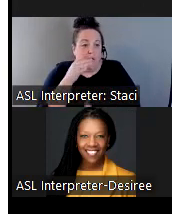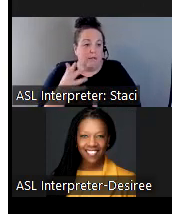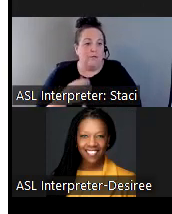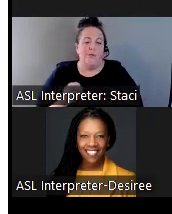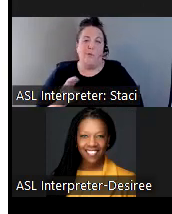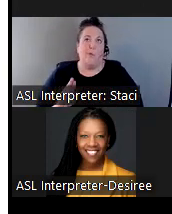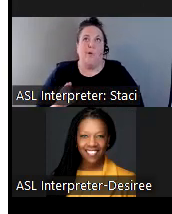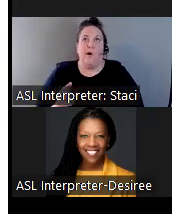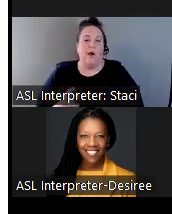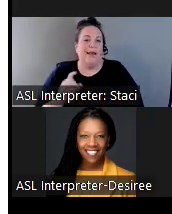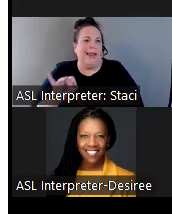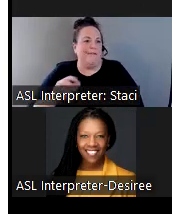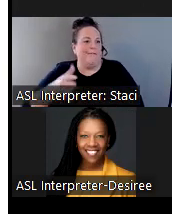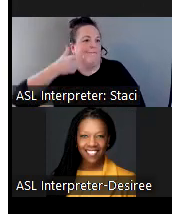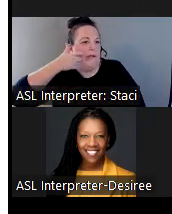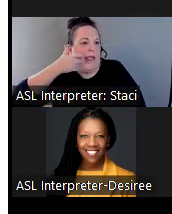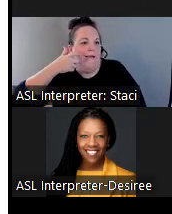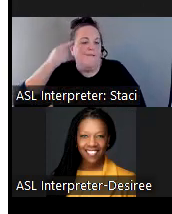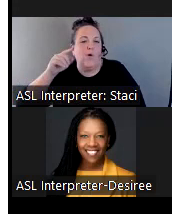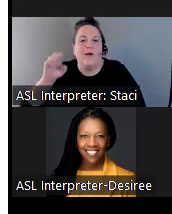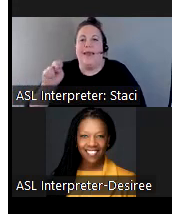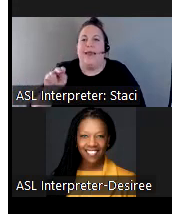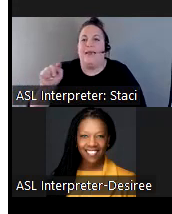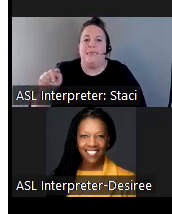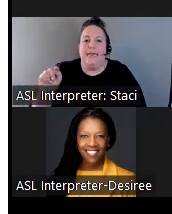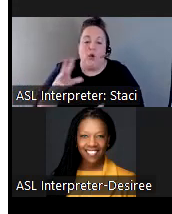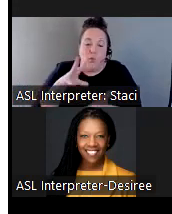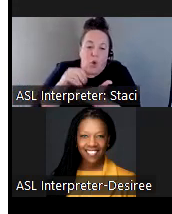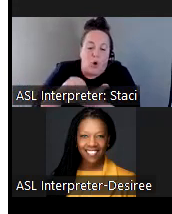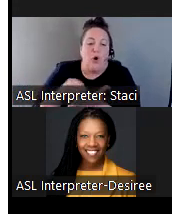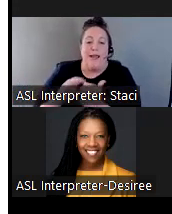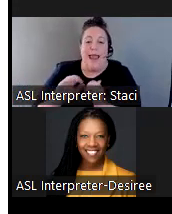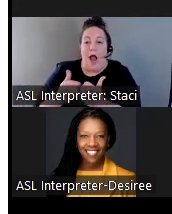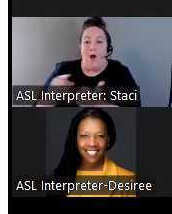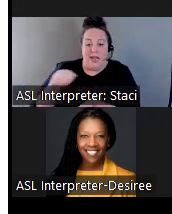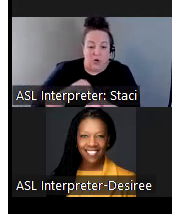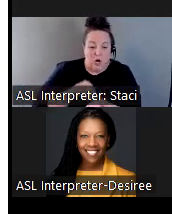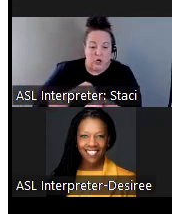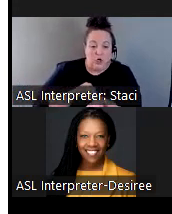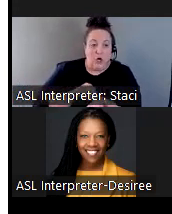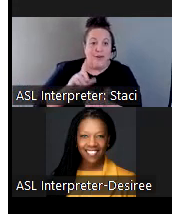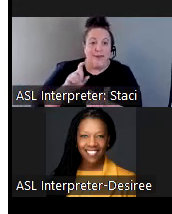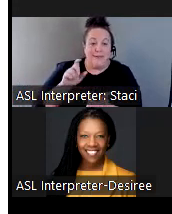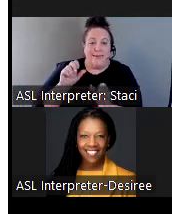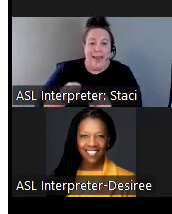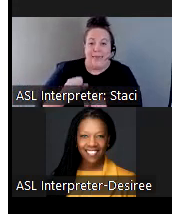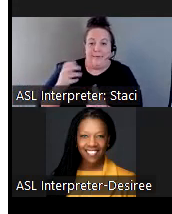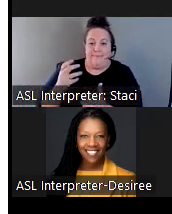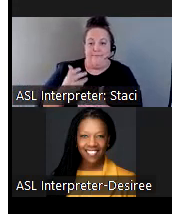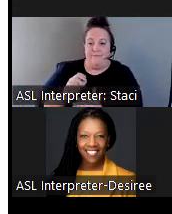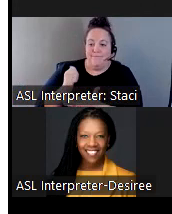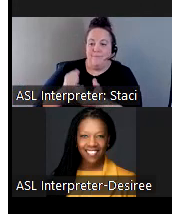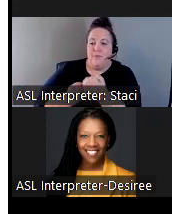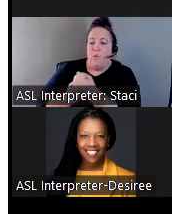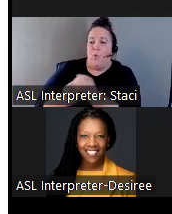just a receptionist at an ENT practice, you'll learn more about how that doctor can get those people the service they need. So